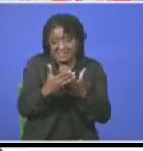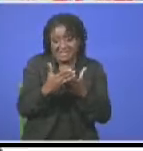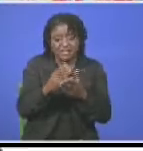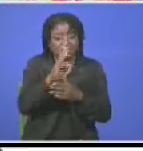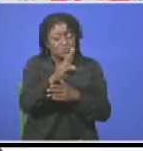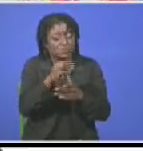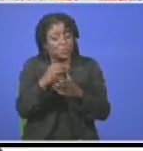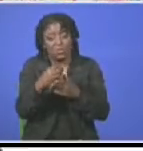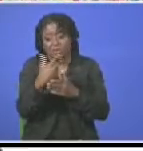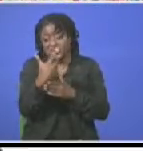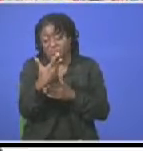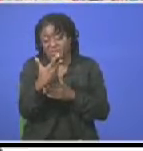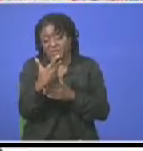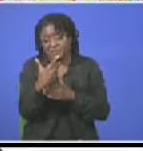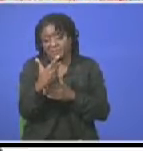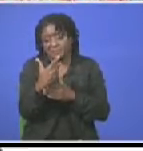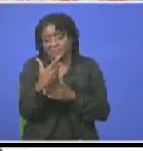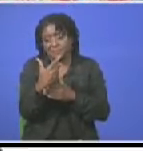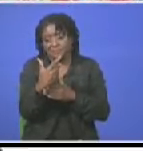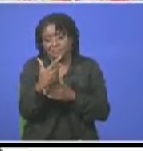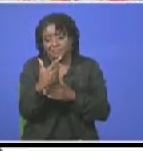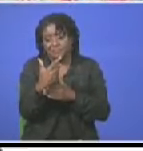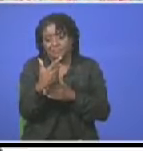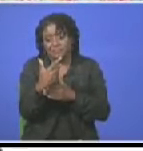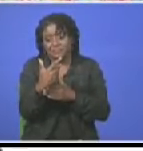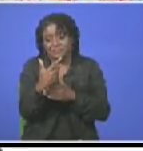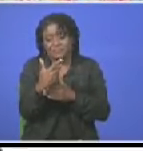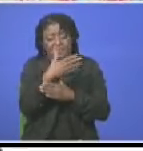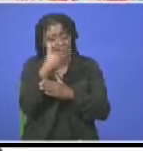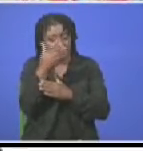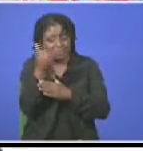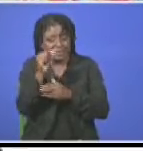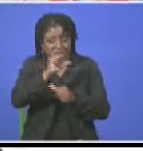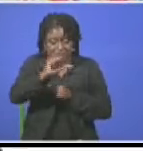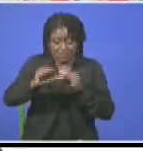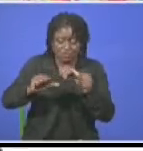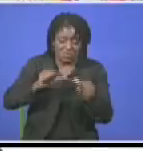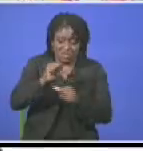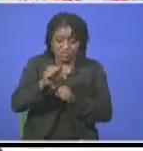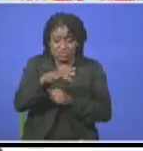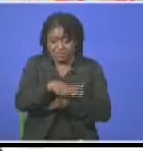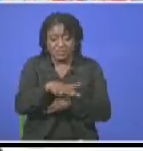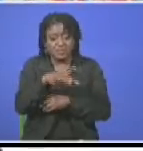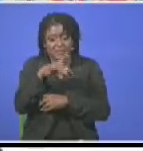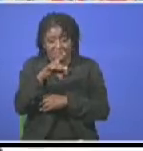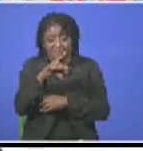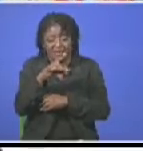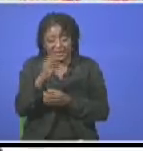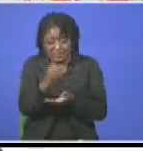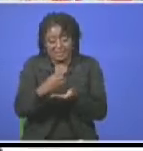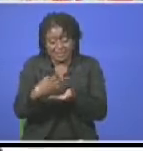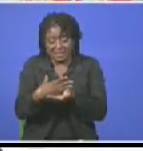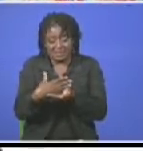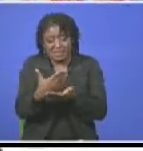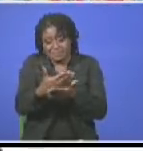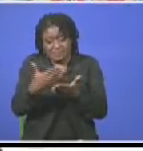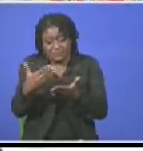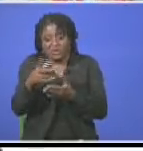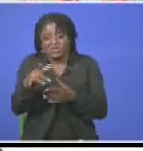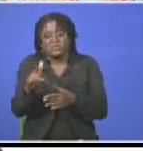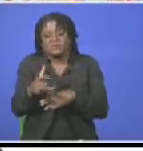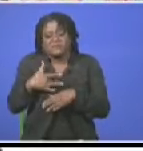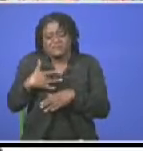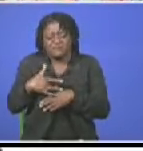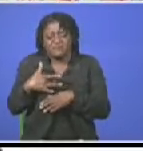maybe even 3. The ideal situation is to find the cancer before you can feel